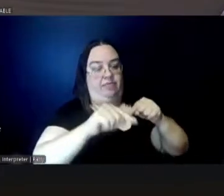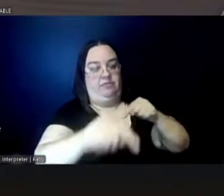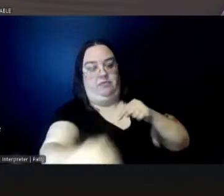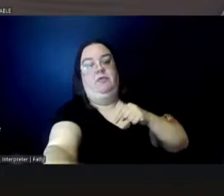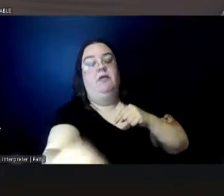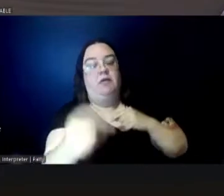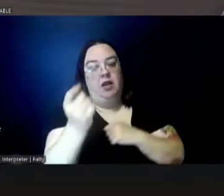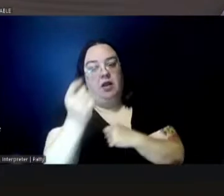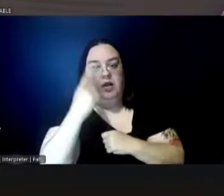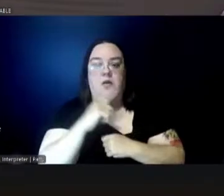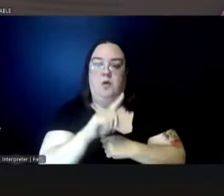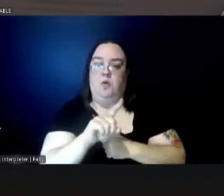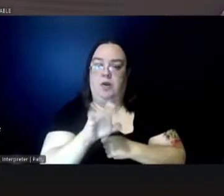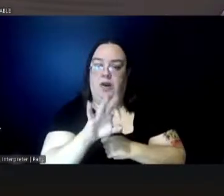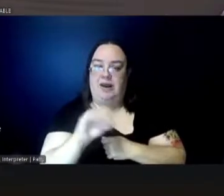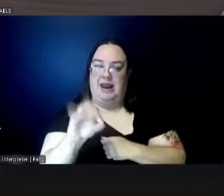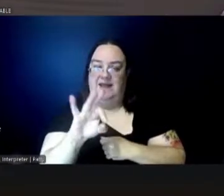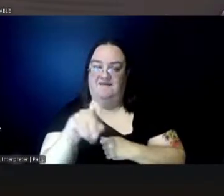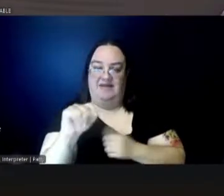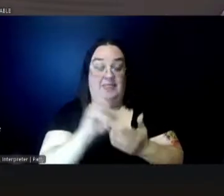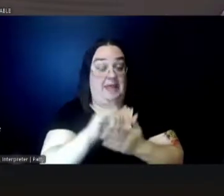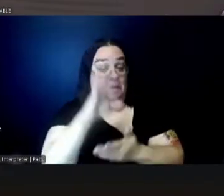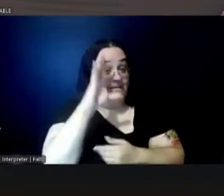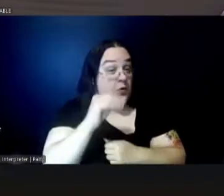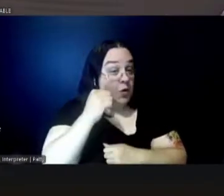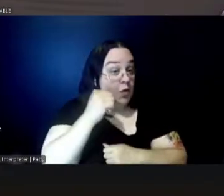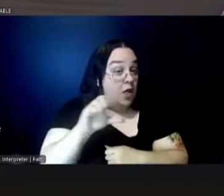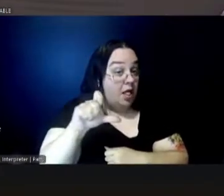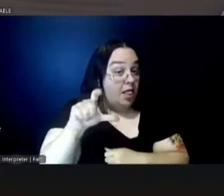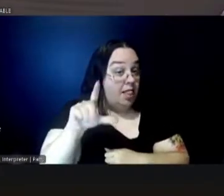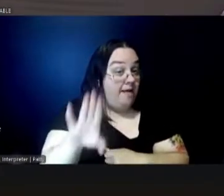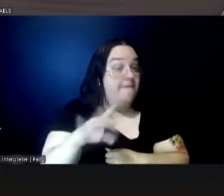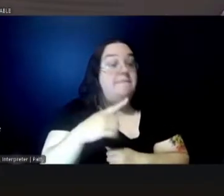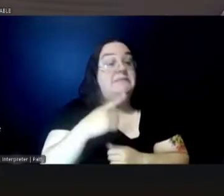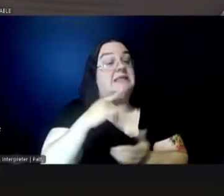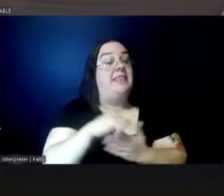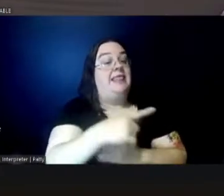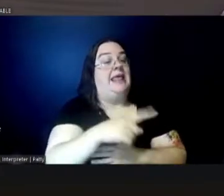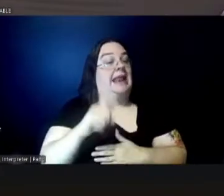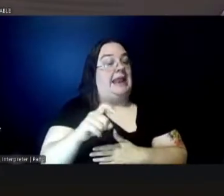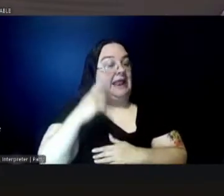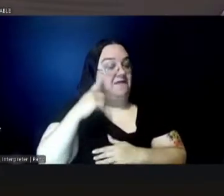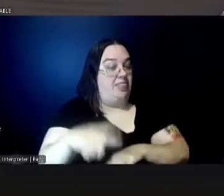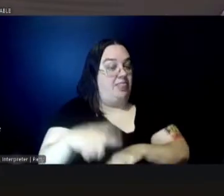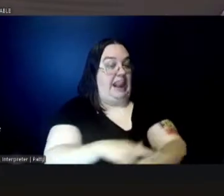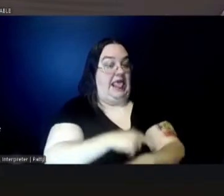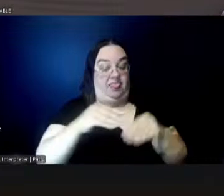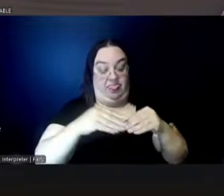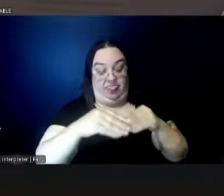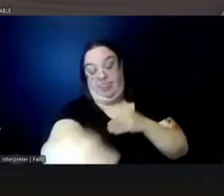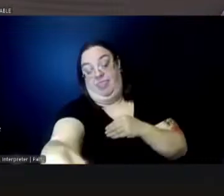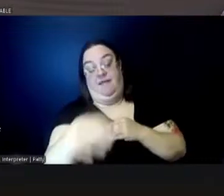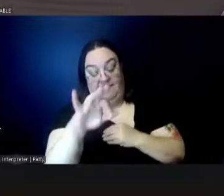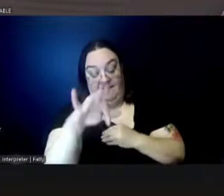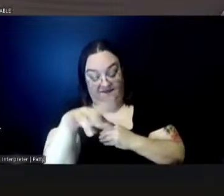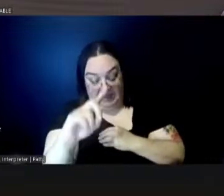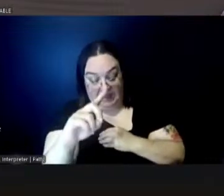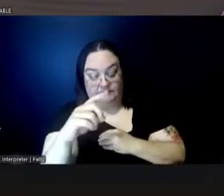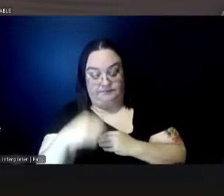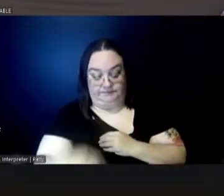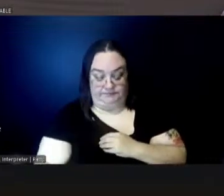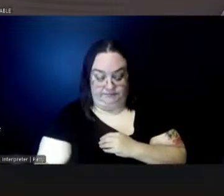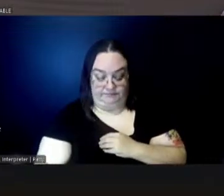it's 190 feet that the Boys and Girls Club had said that they need for the length of the field. I went